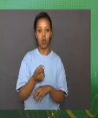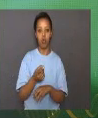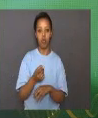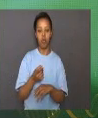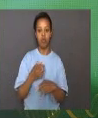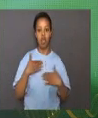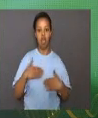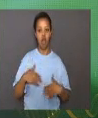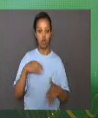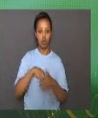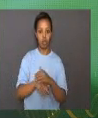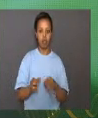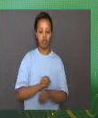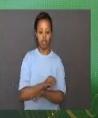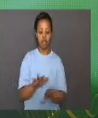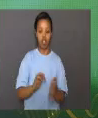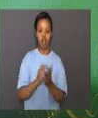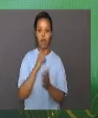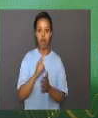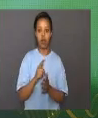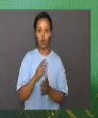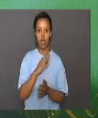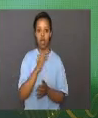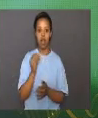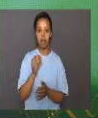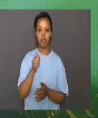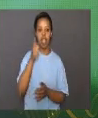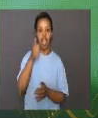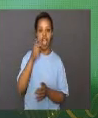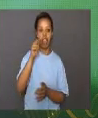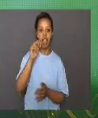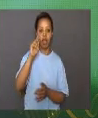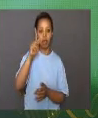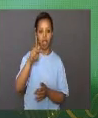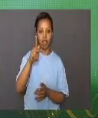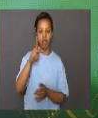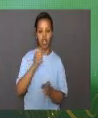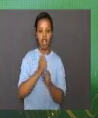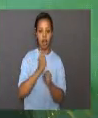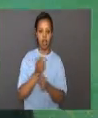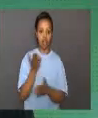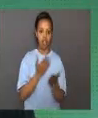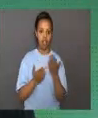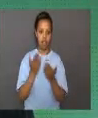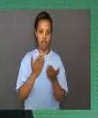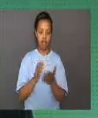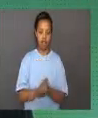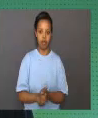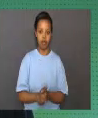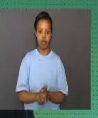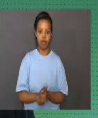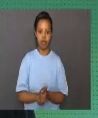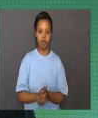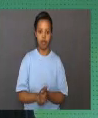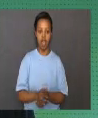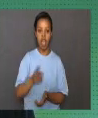chloroplasts used to make ATP by chemiosmosis. The